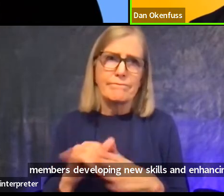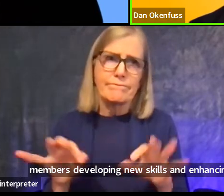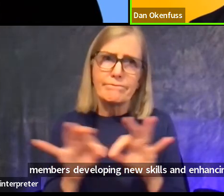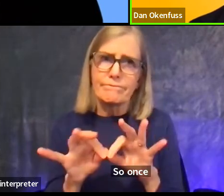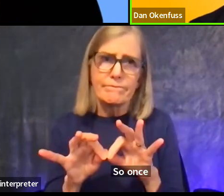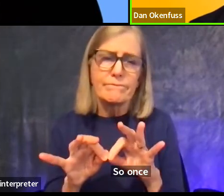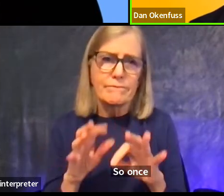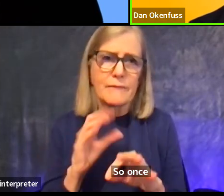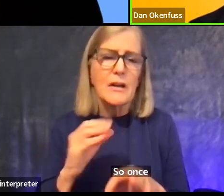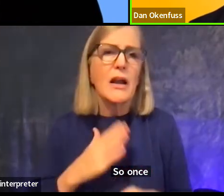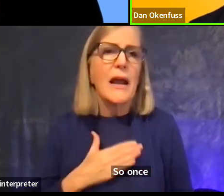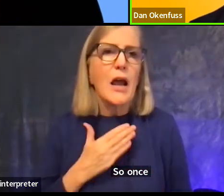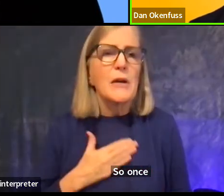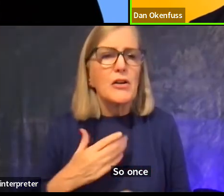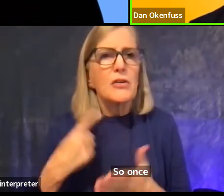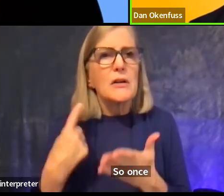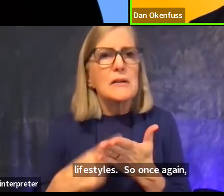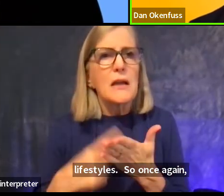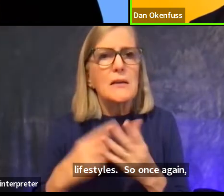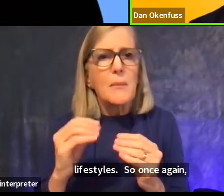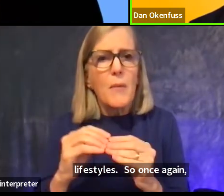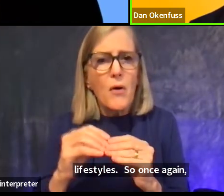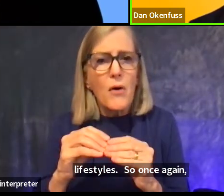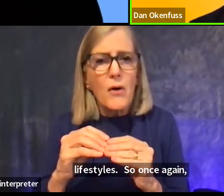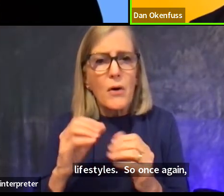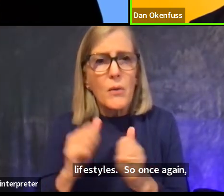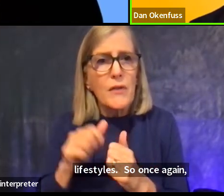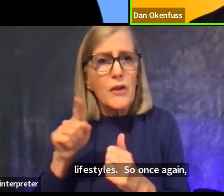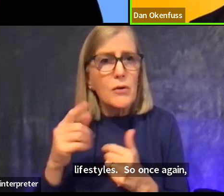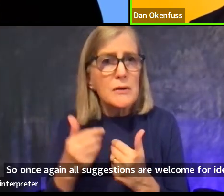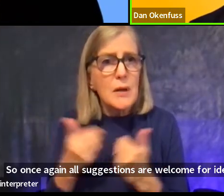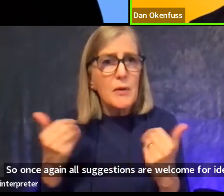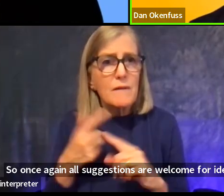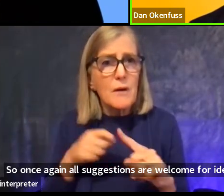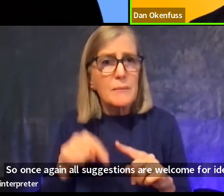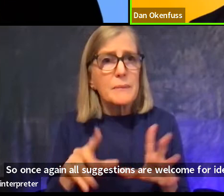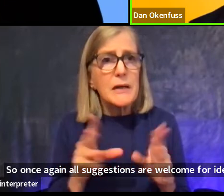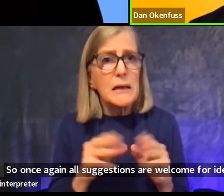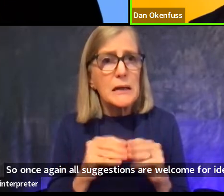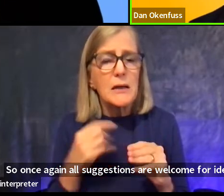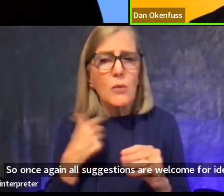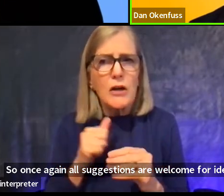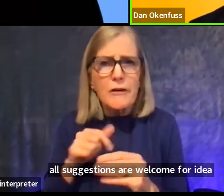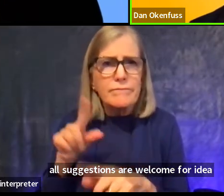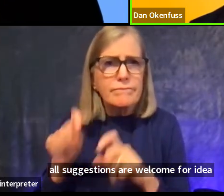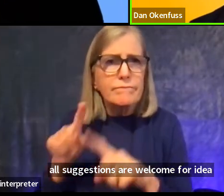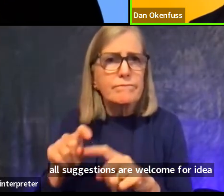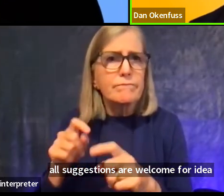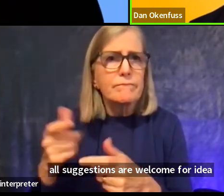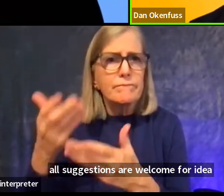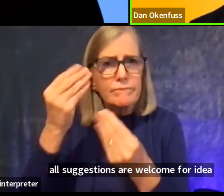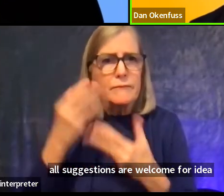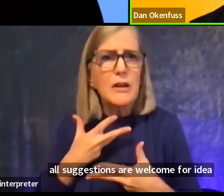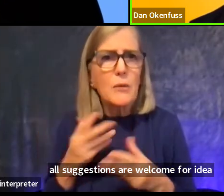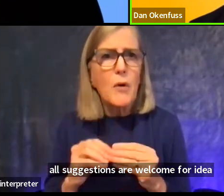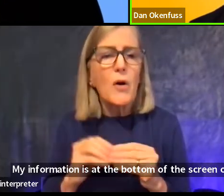to discuss further with you independently, and we can learn more about the issue. Please email